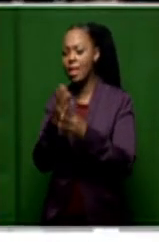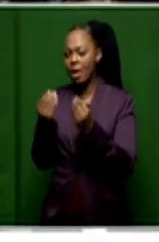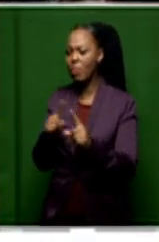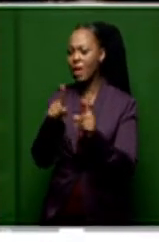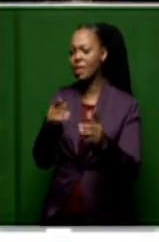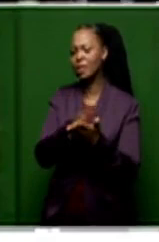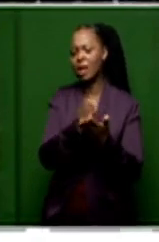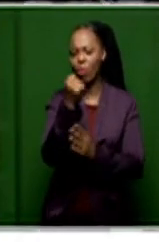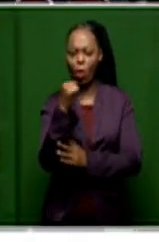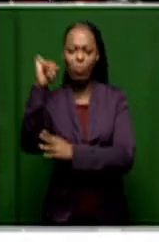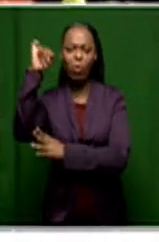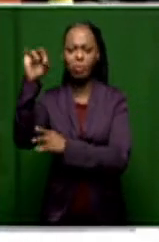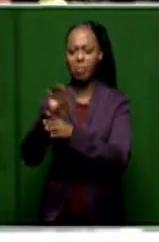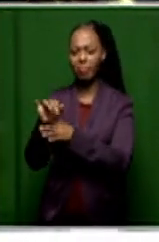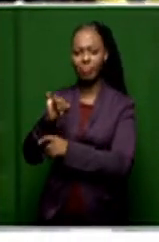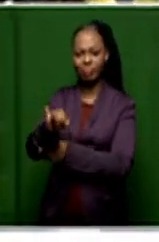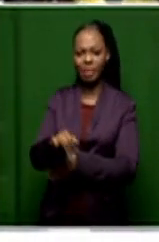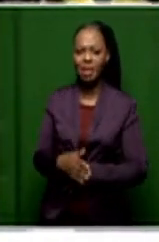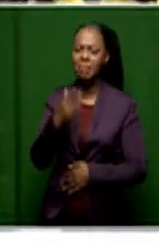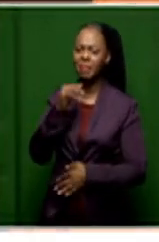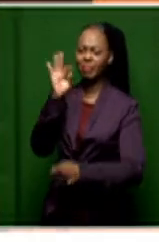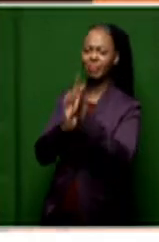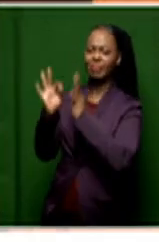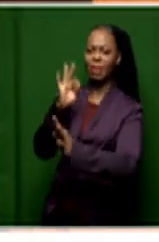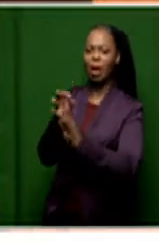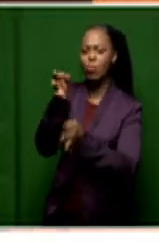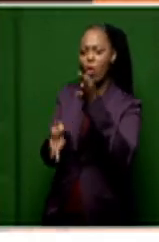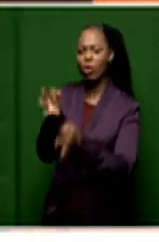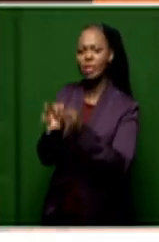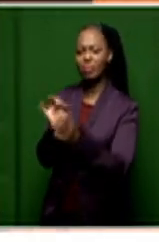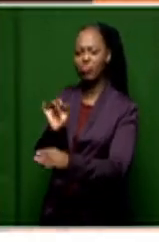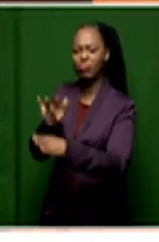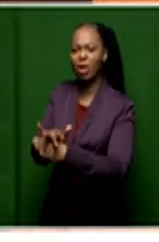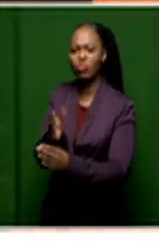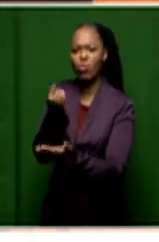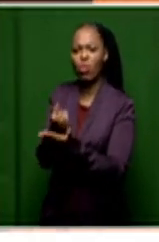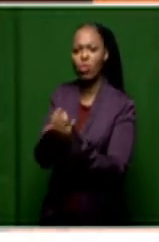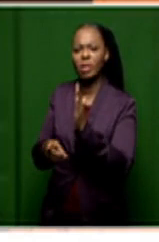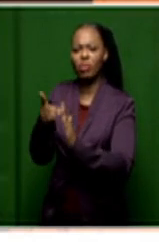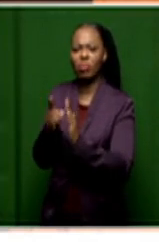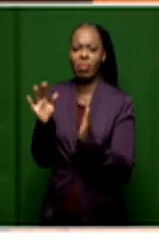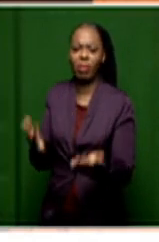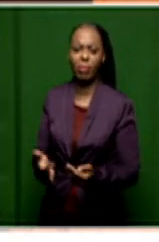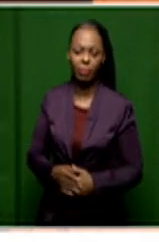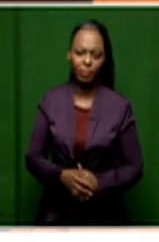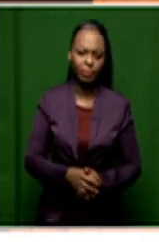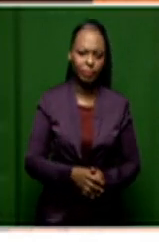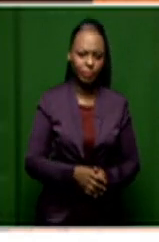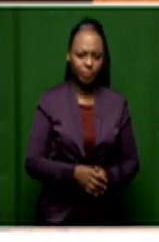down for us in terms of how the politics then is impeding our economic development at the moment.